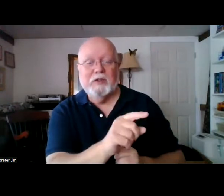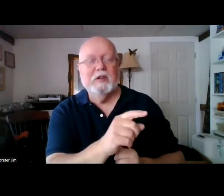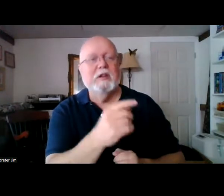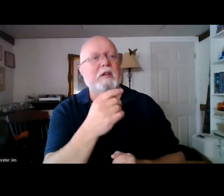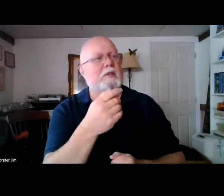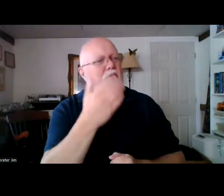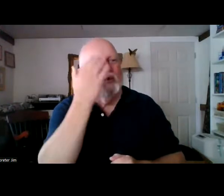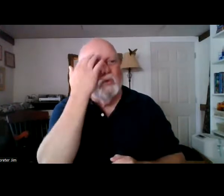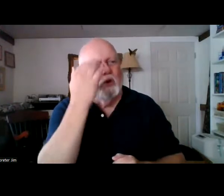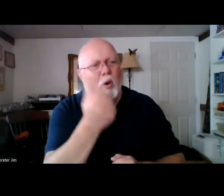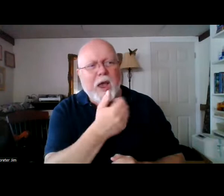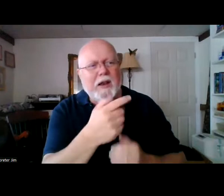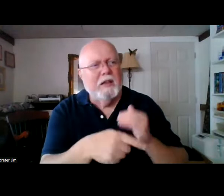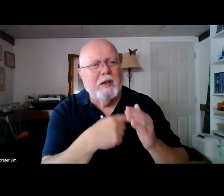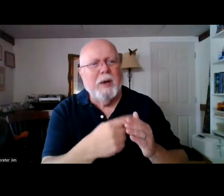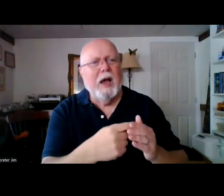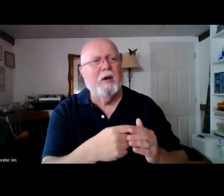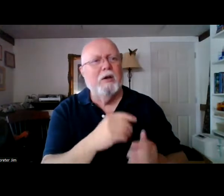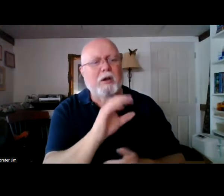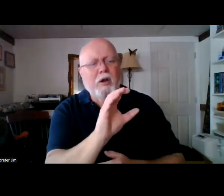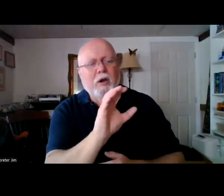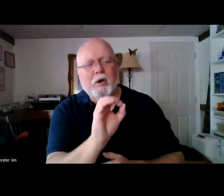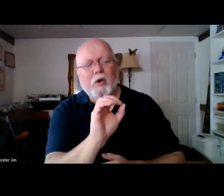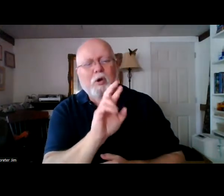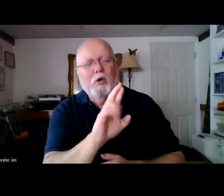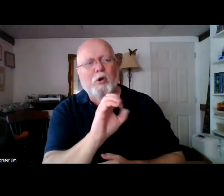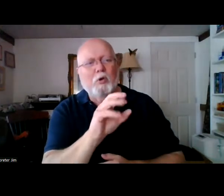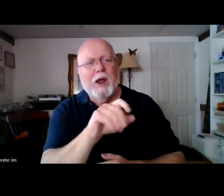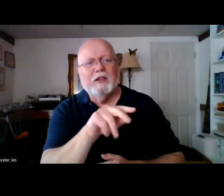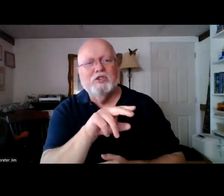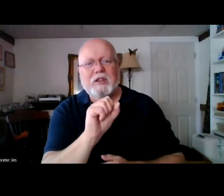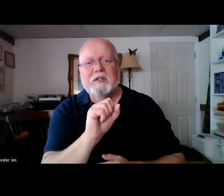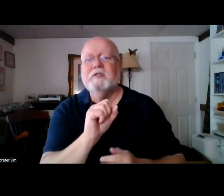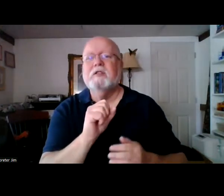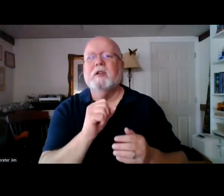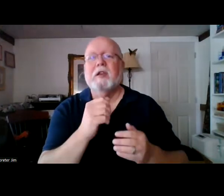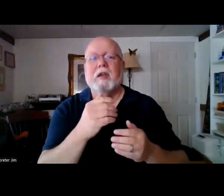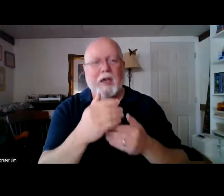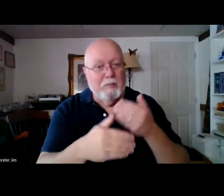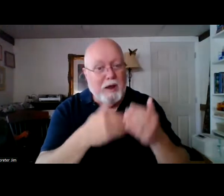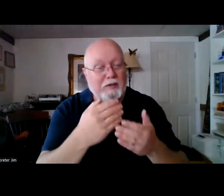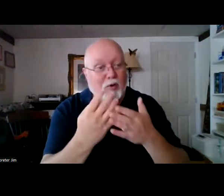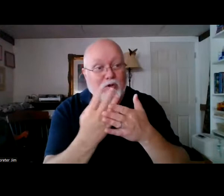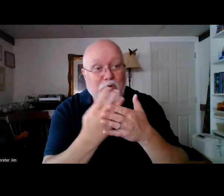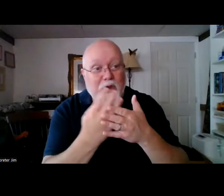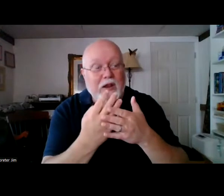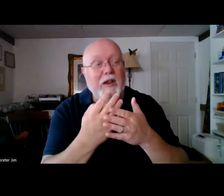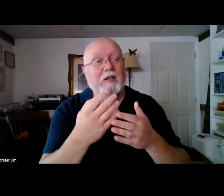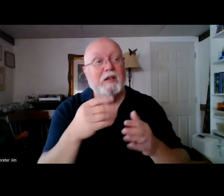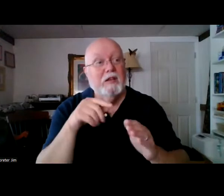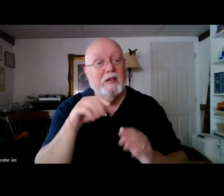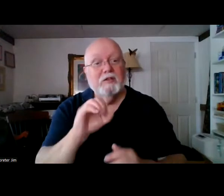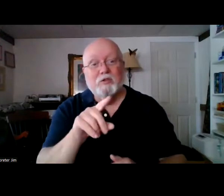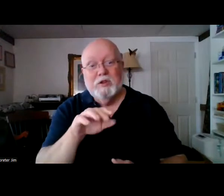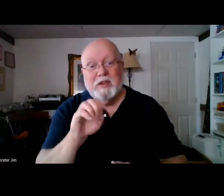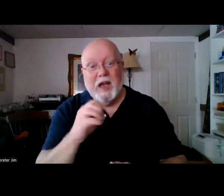anything about corrections and their process for screening for suicide for those that are there for